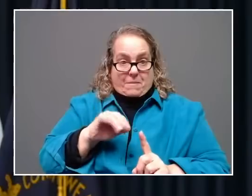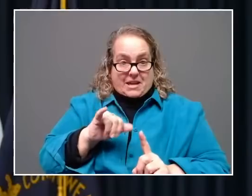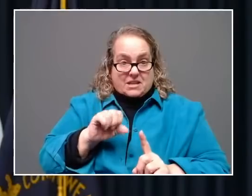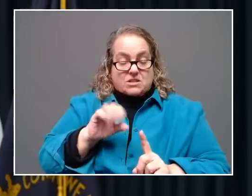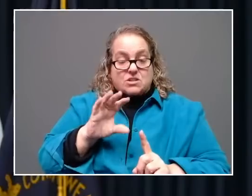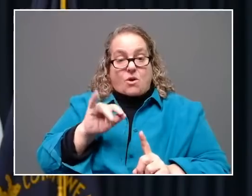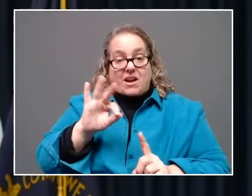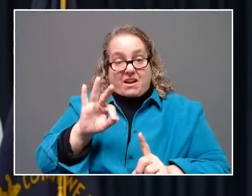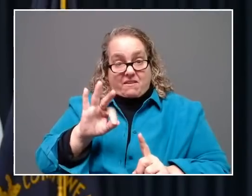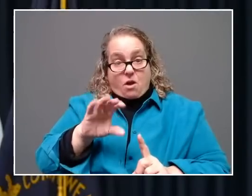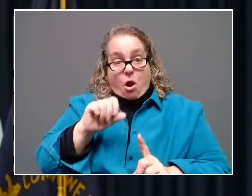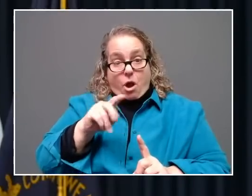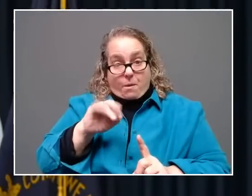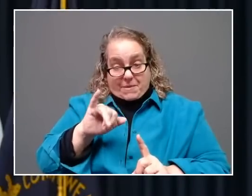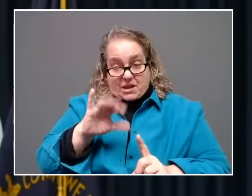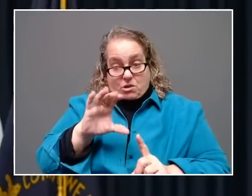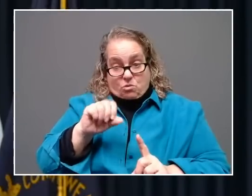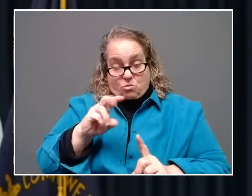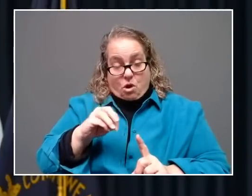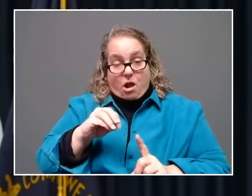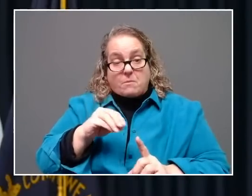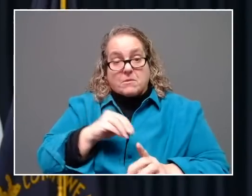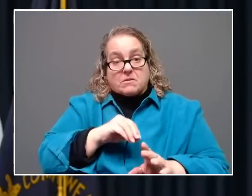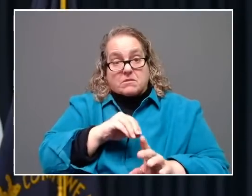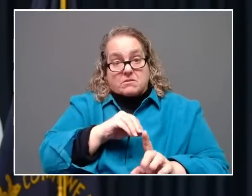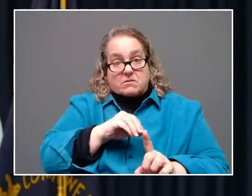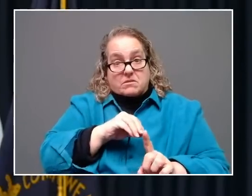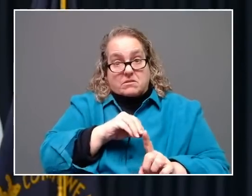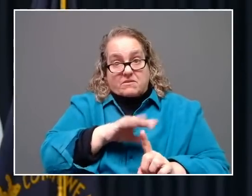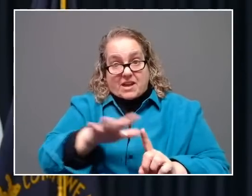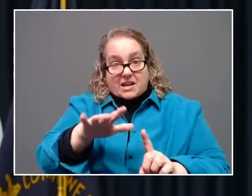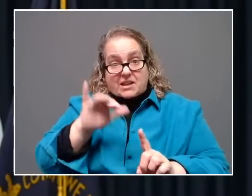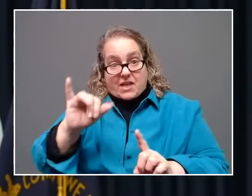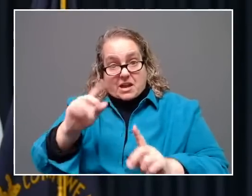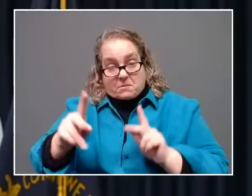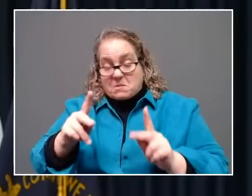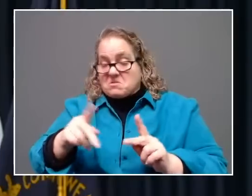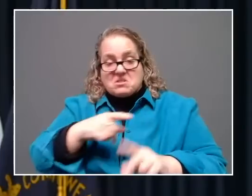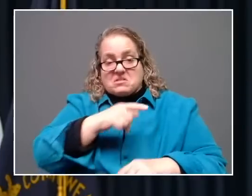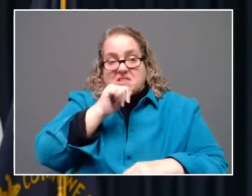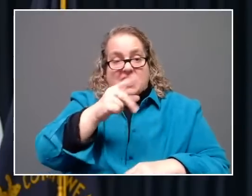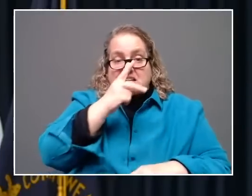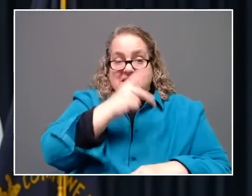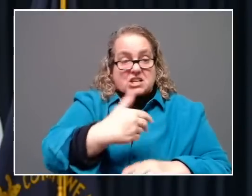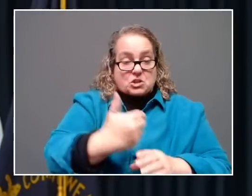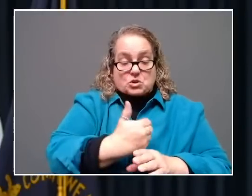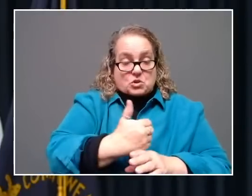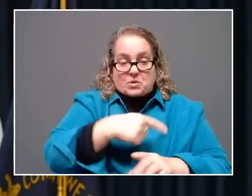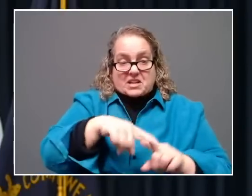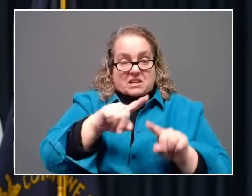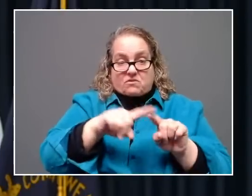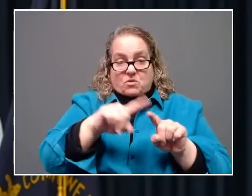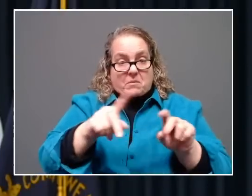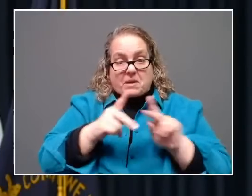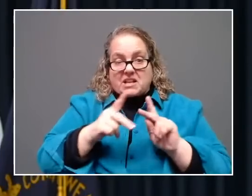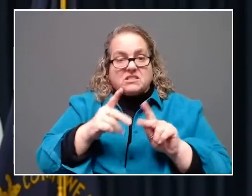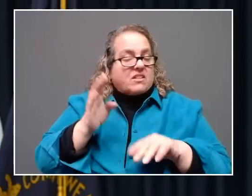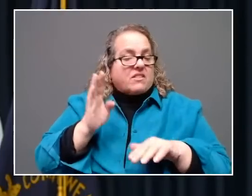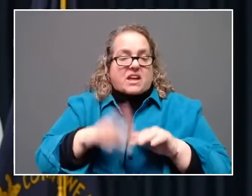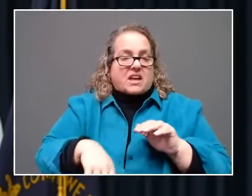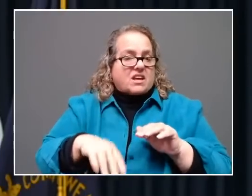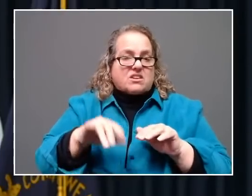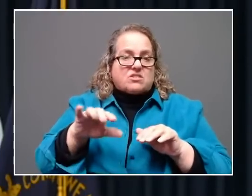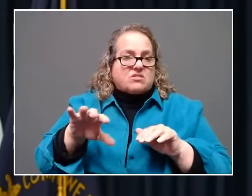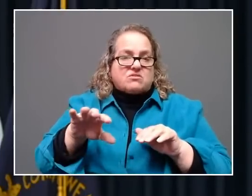Omicron was infecting a certain amount, they are not seeing this one in many other places do more than just take some of the cases